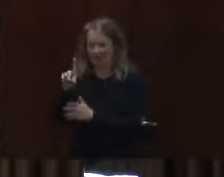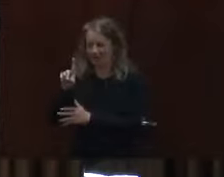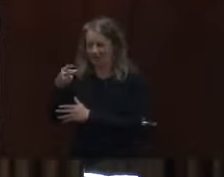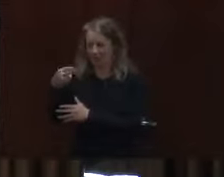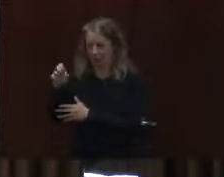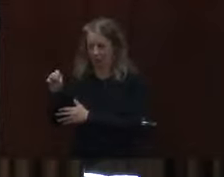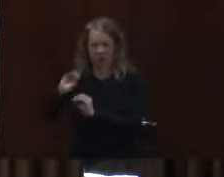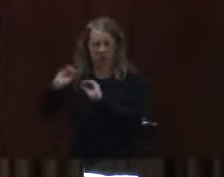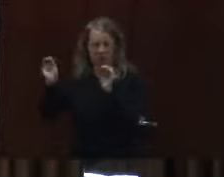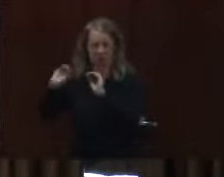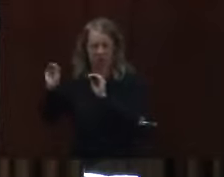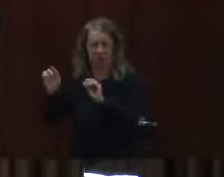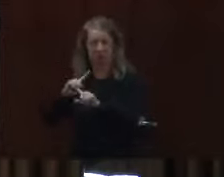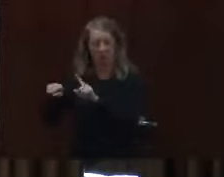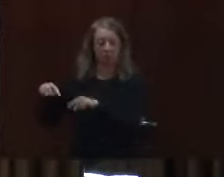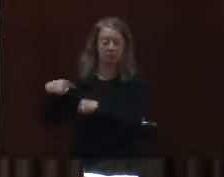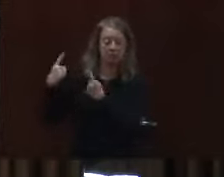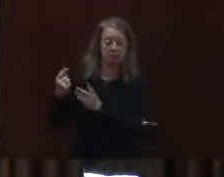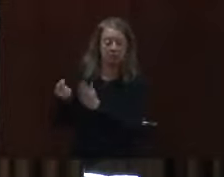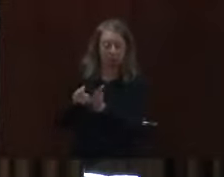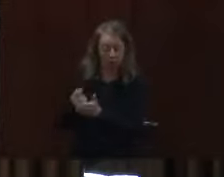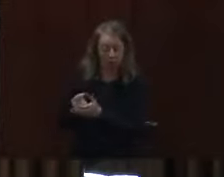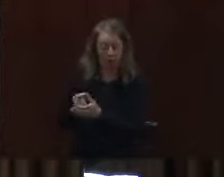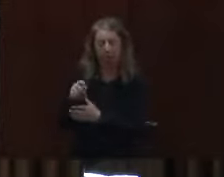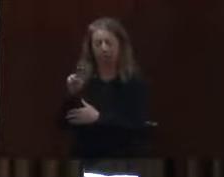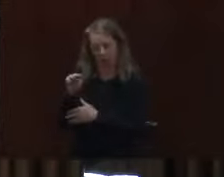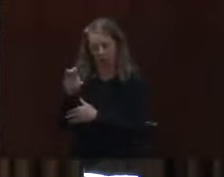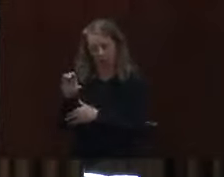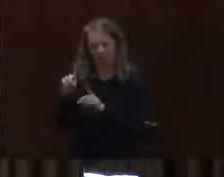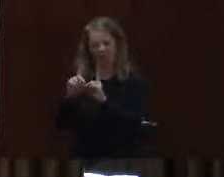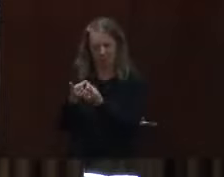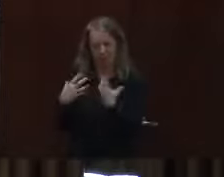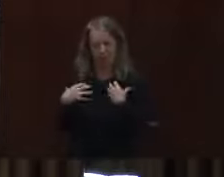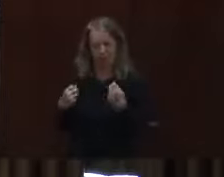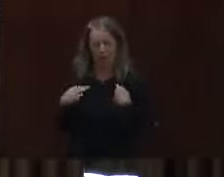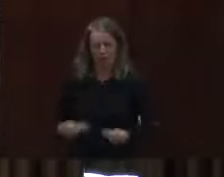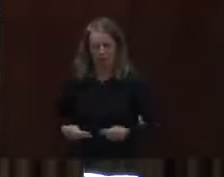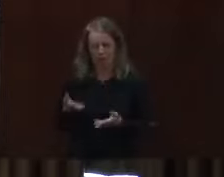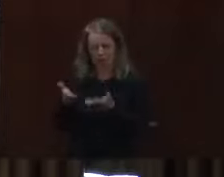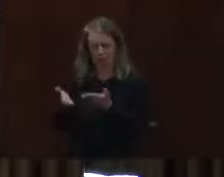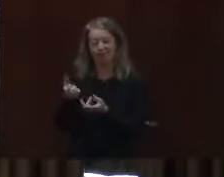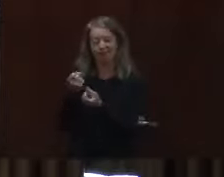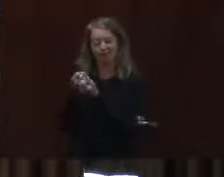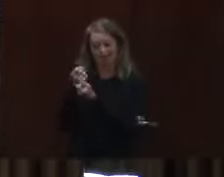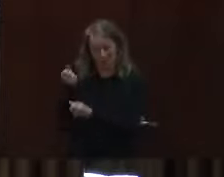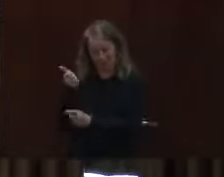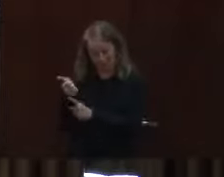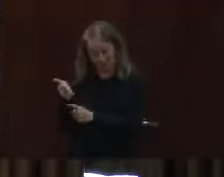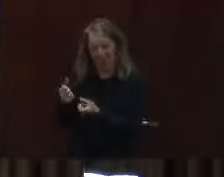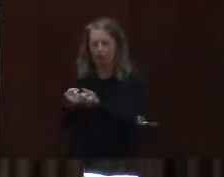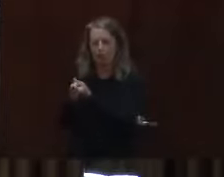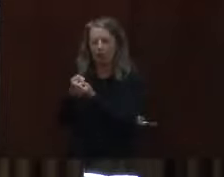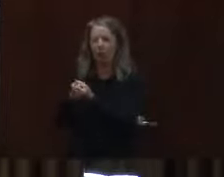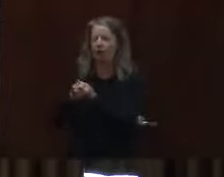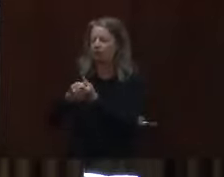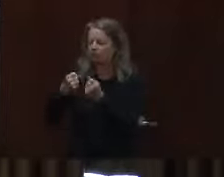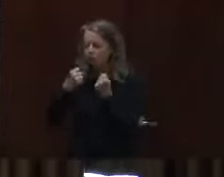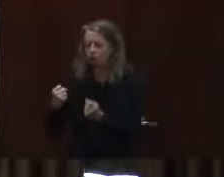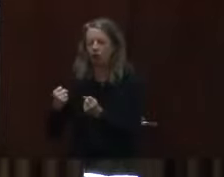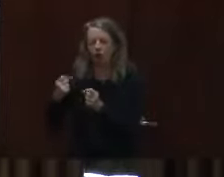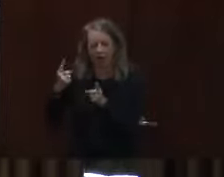that time, the North Carolina Department of Health and Human Services has supported a robust and accurate dashboard that